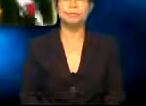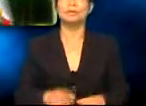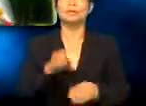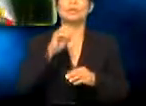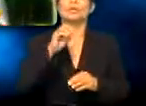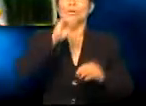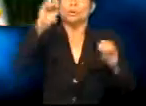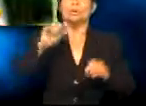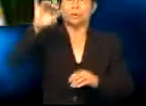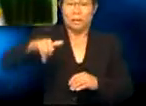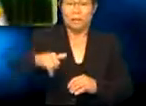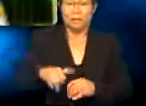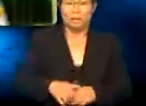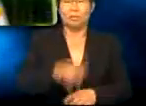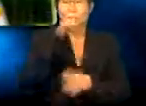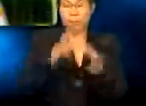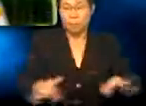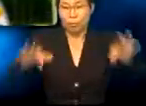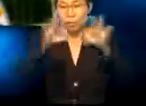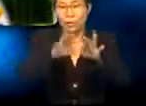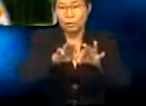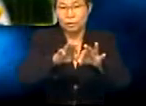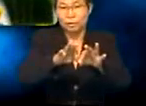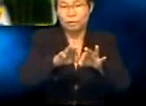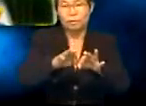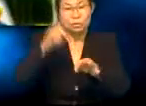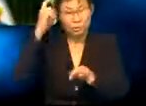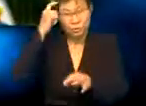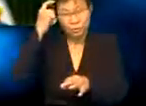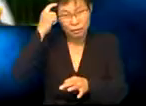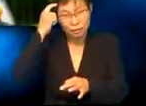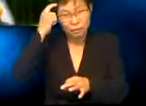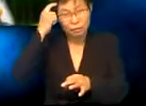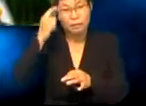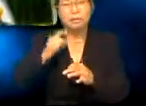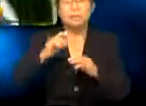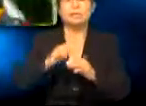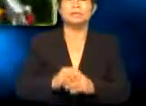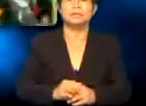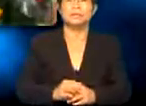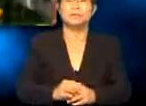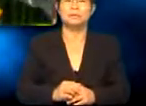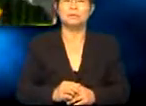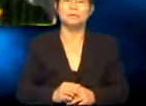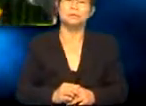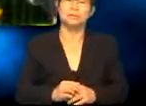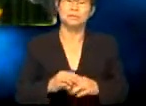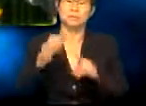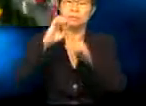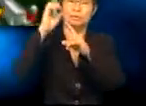Oh yes, one important consideration. The medium must be free